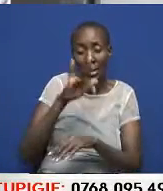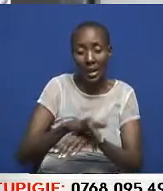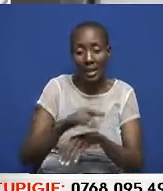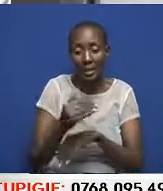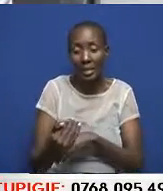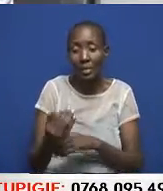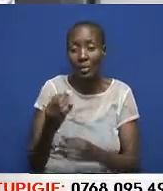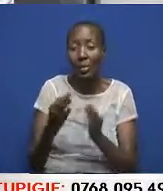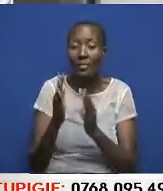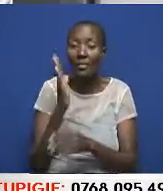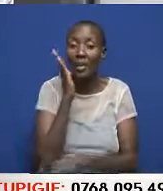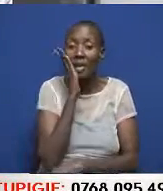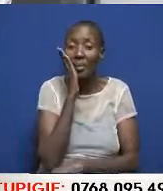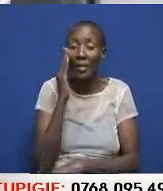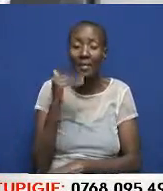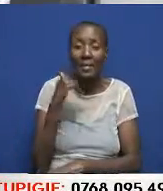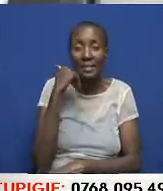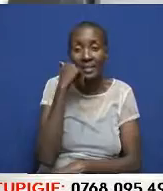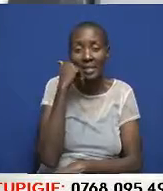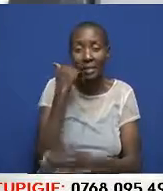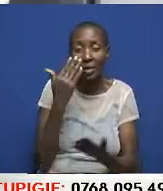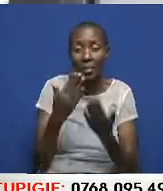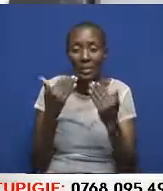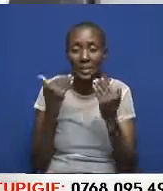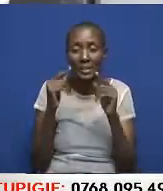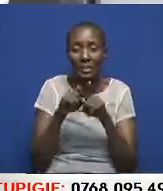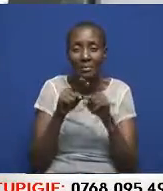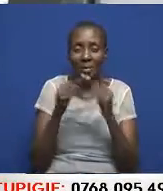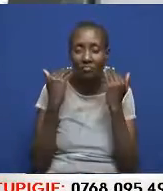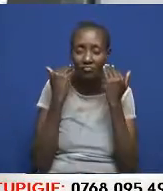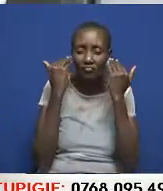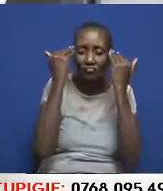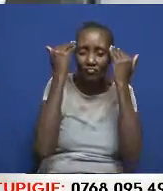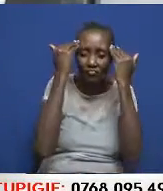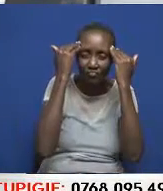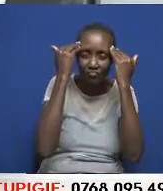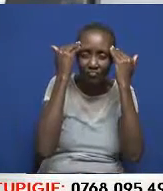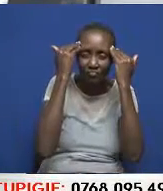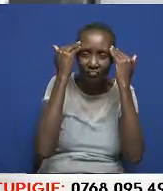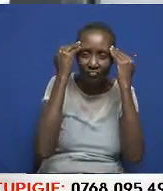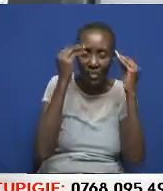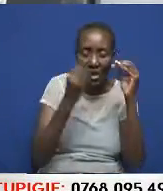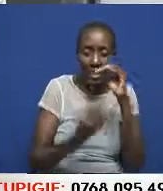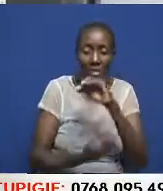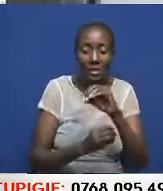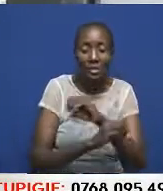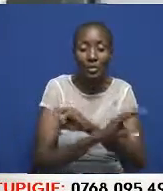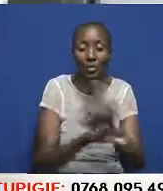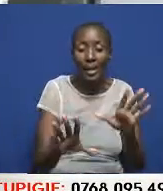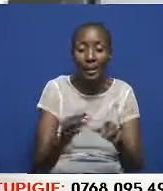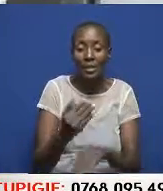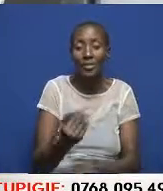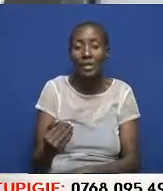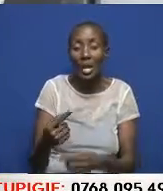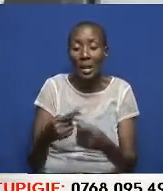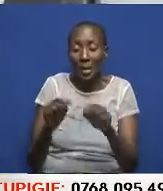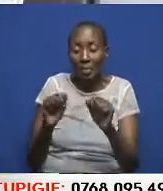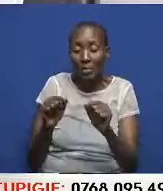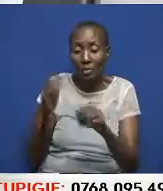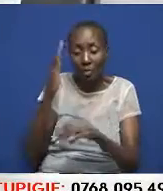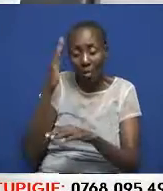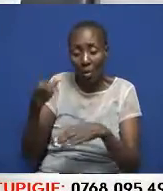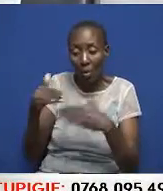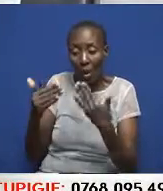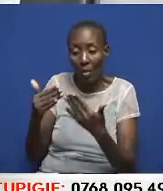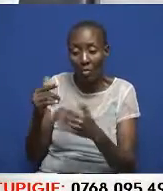had or they had stress themselves, it's transmitted to the child. Lakini mtu anawezaje kujua kuwa na ugonjwa wa akili?